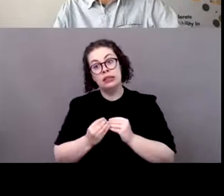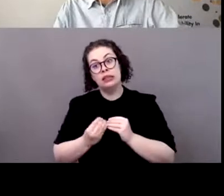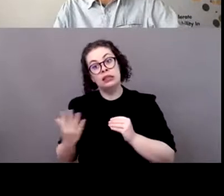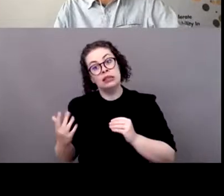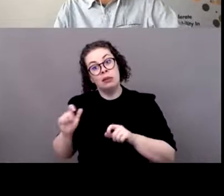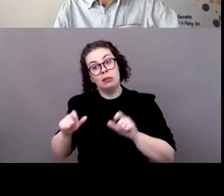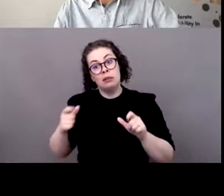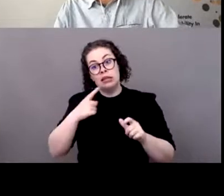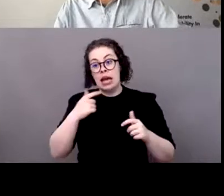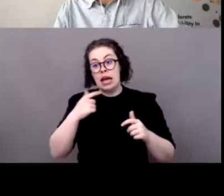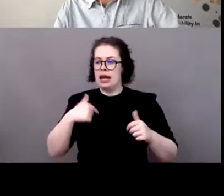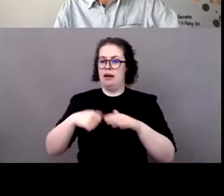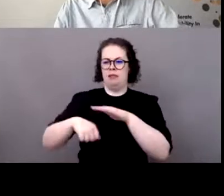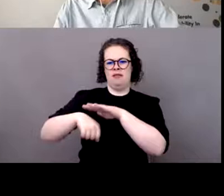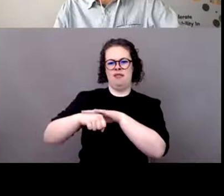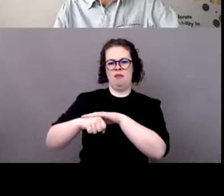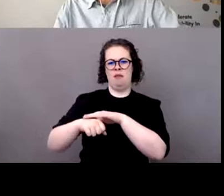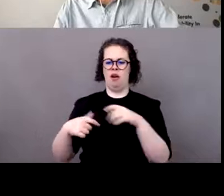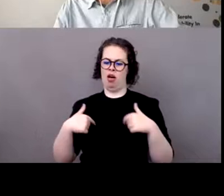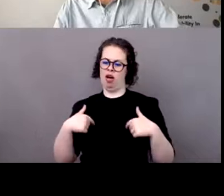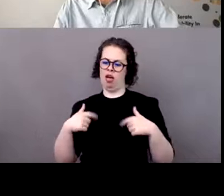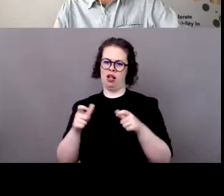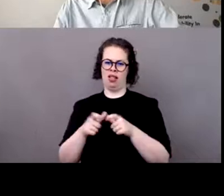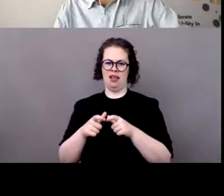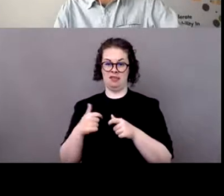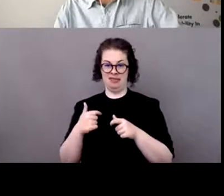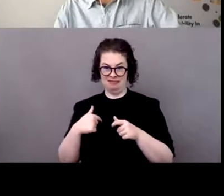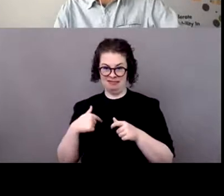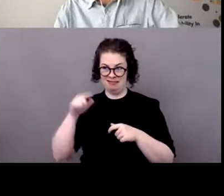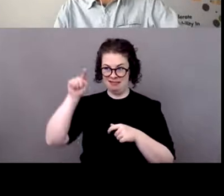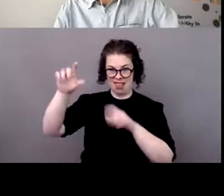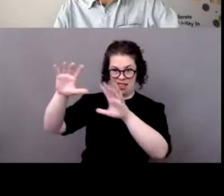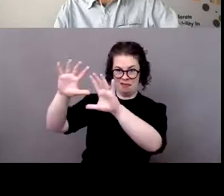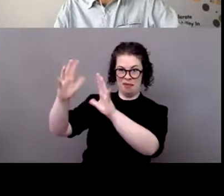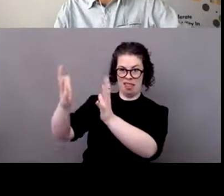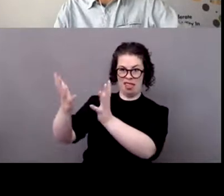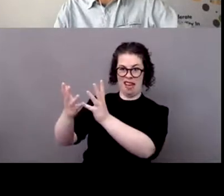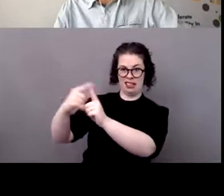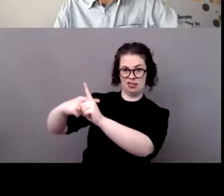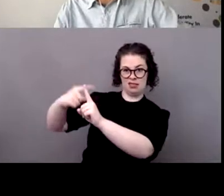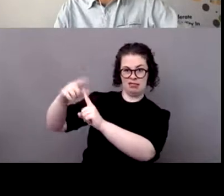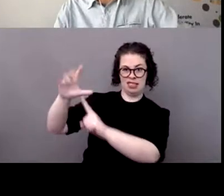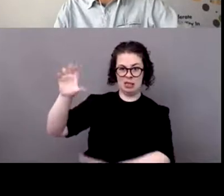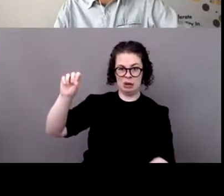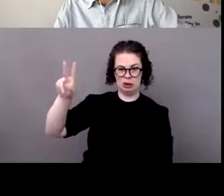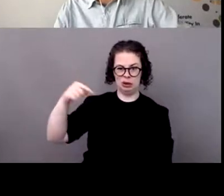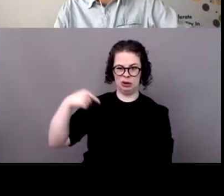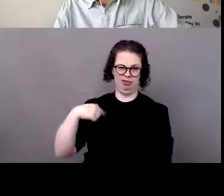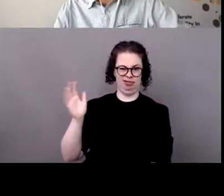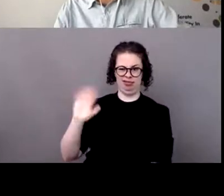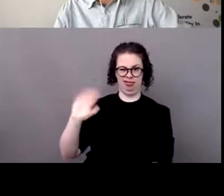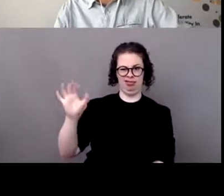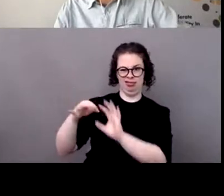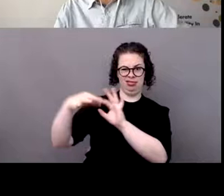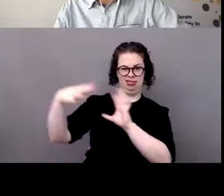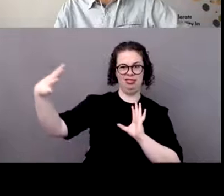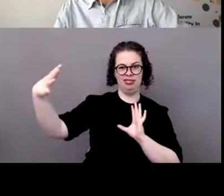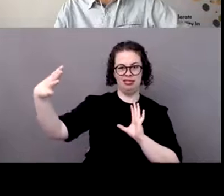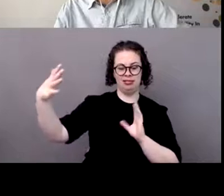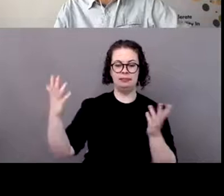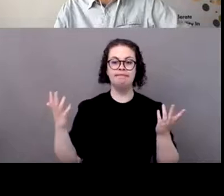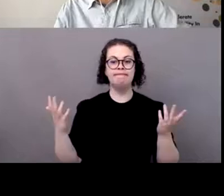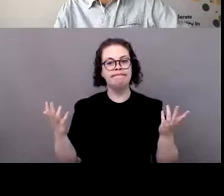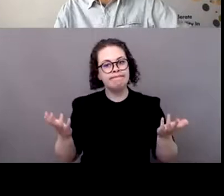club. What do I have to do with the climate crisis? And so they, if there comes pressure, they answer the question just from